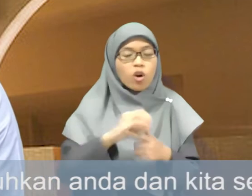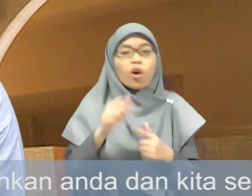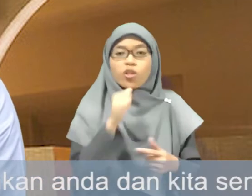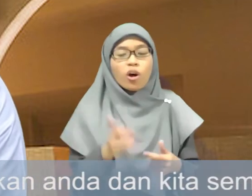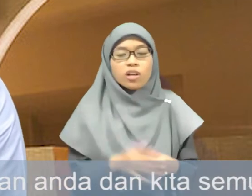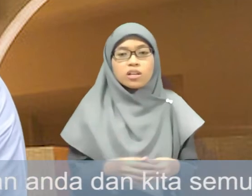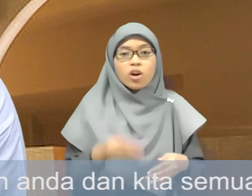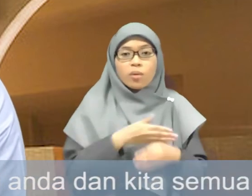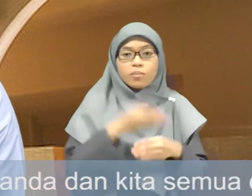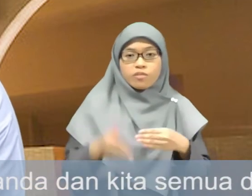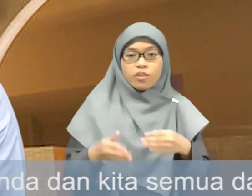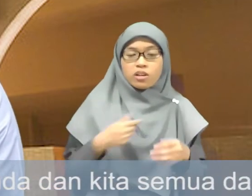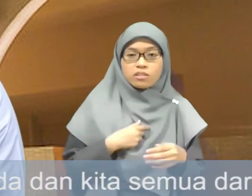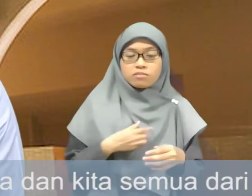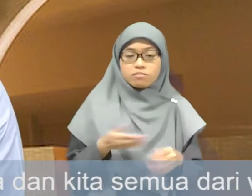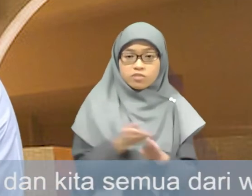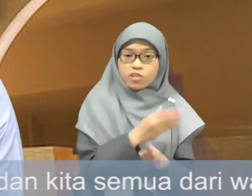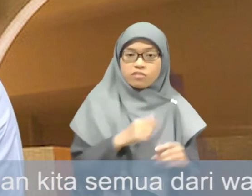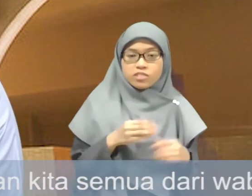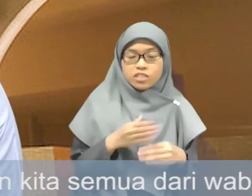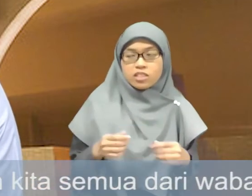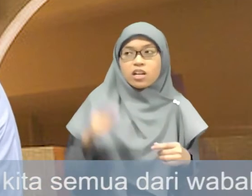conclude, a reminder to us all.